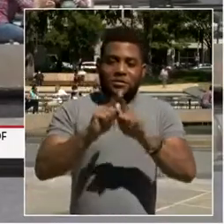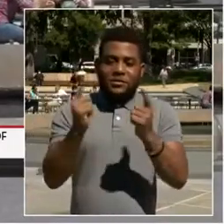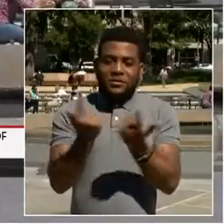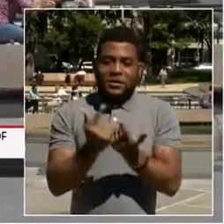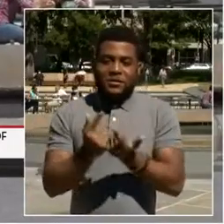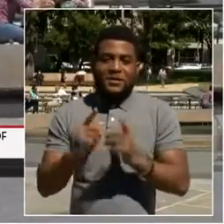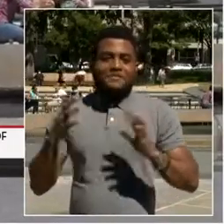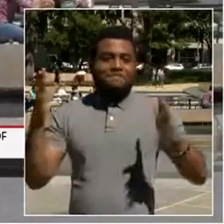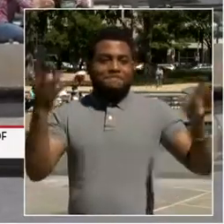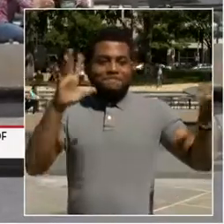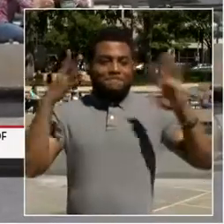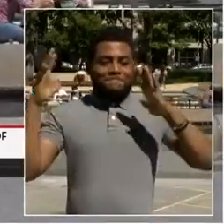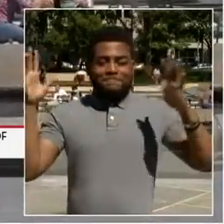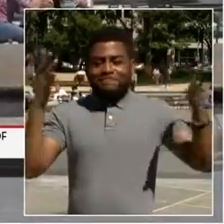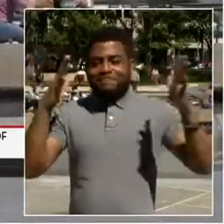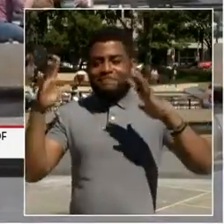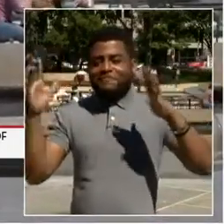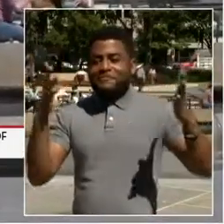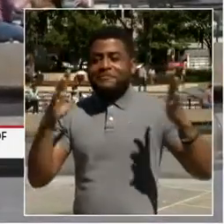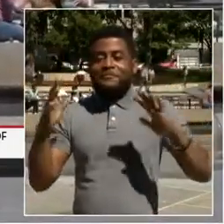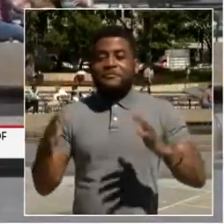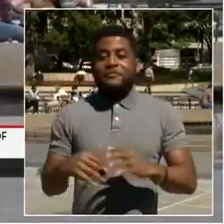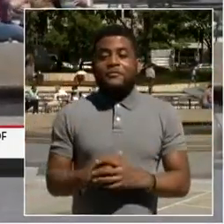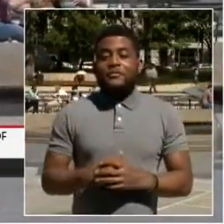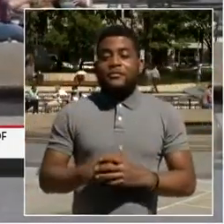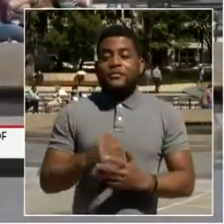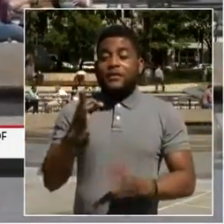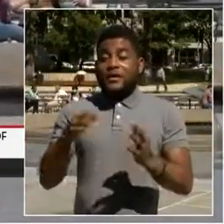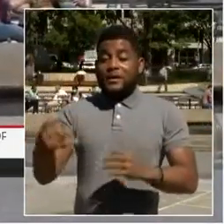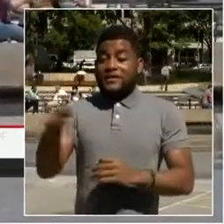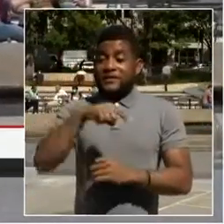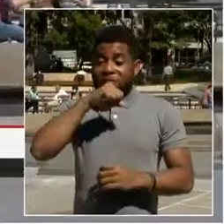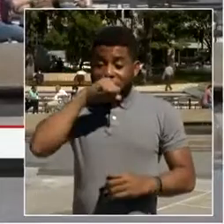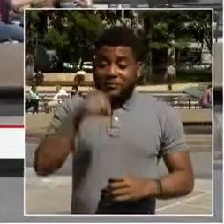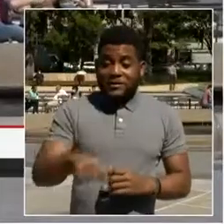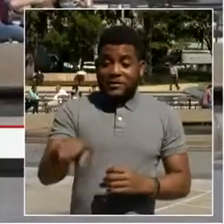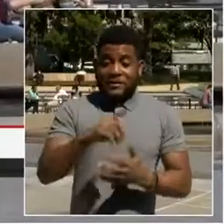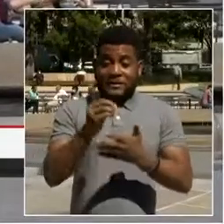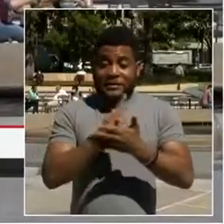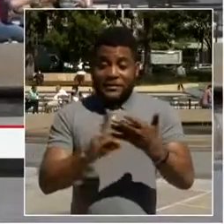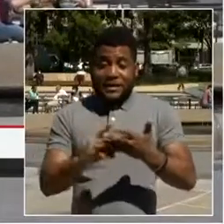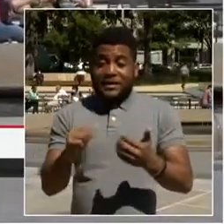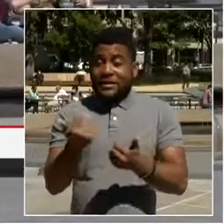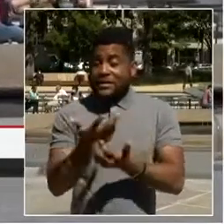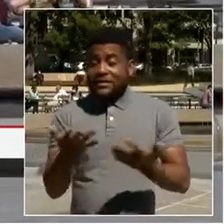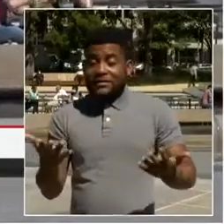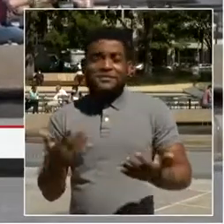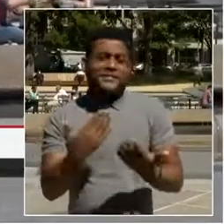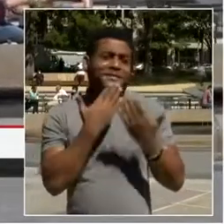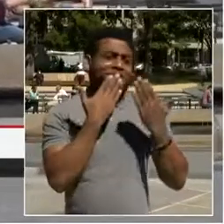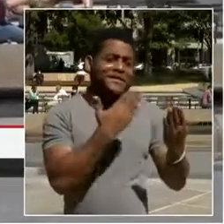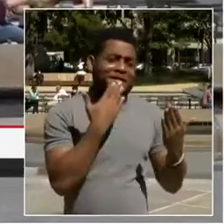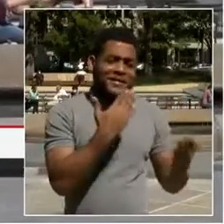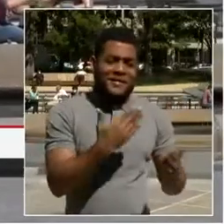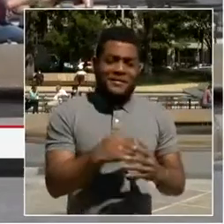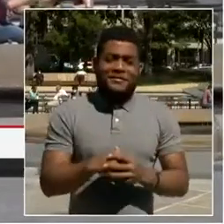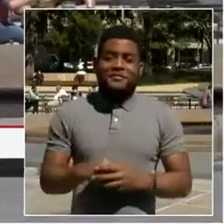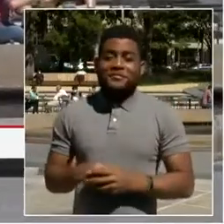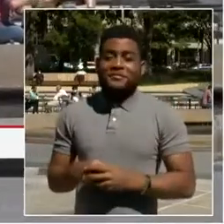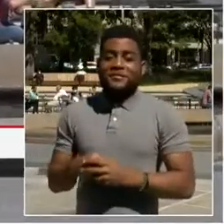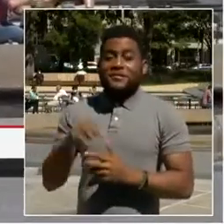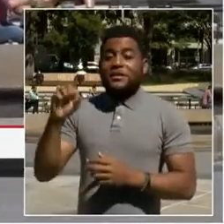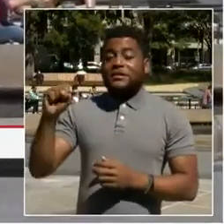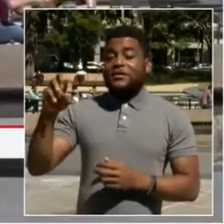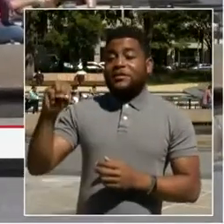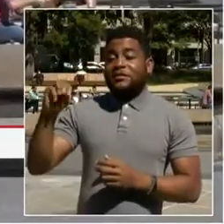And then, if you love the construction, then you have Omar McIntosh from Smooth Construction and his team